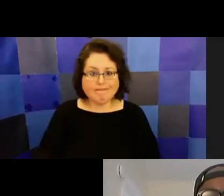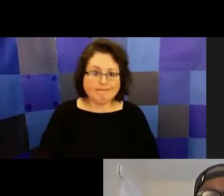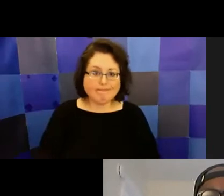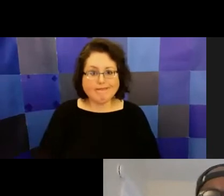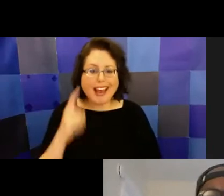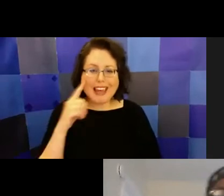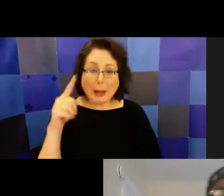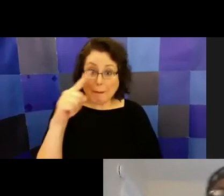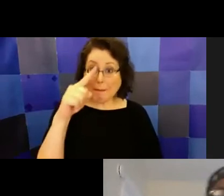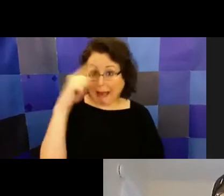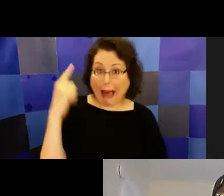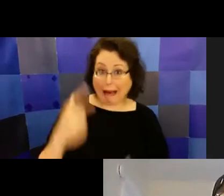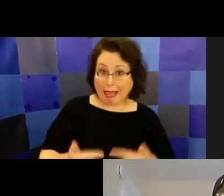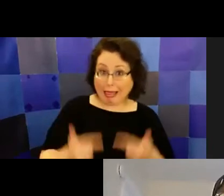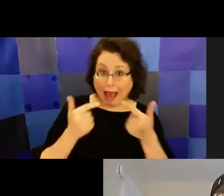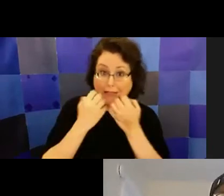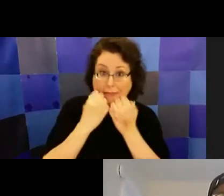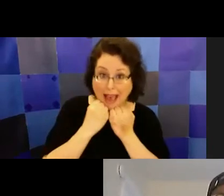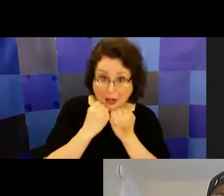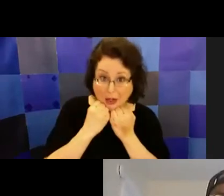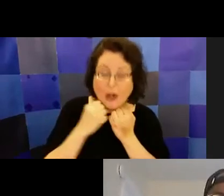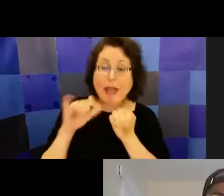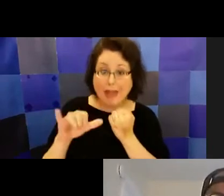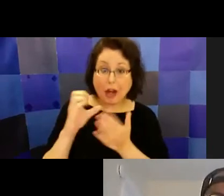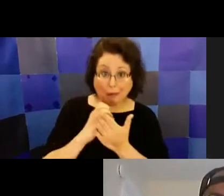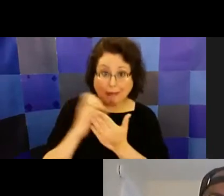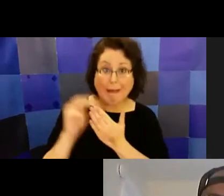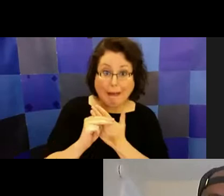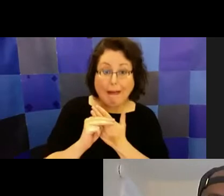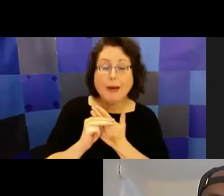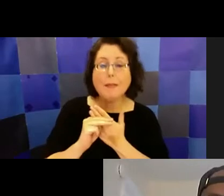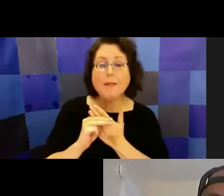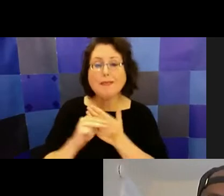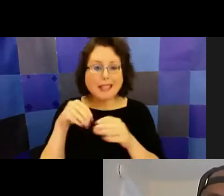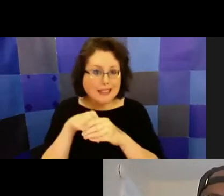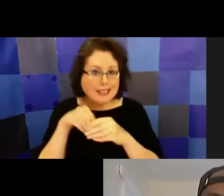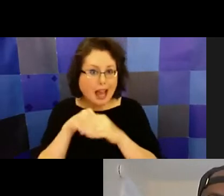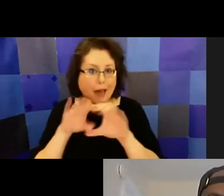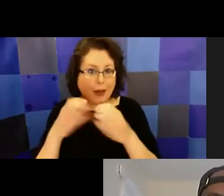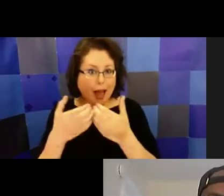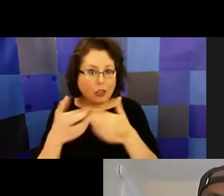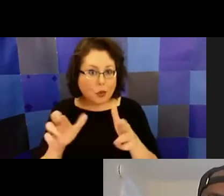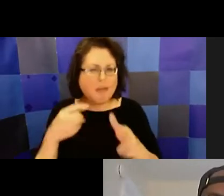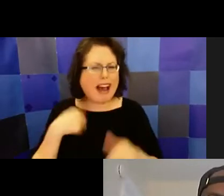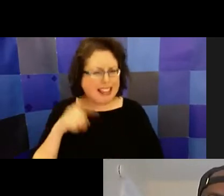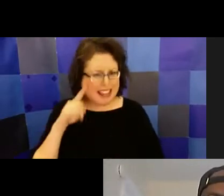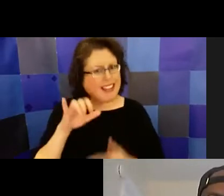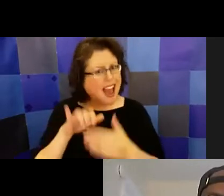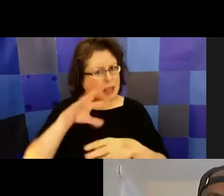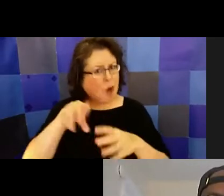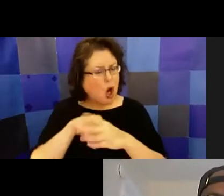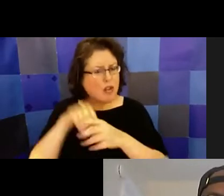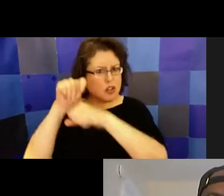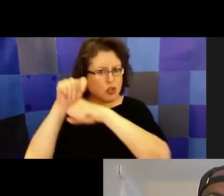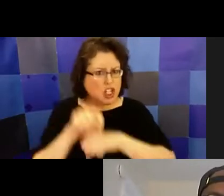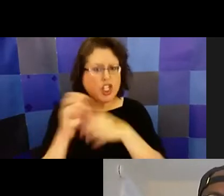Black Lives Matter curricula within the classroom, I think that's part of a tradition of the freedom schools